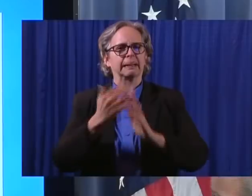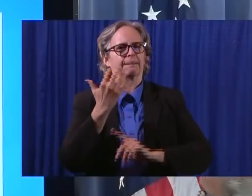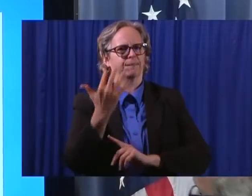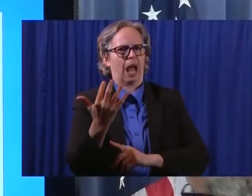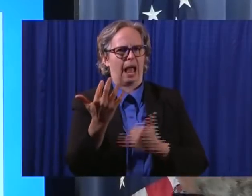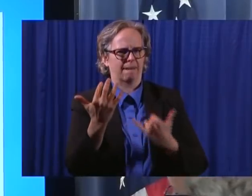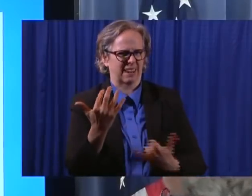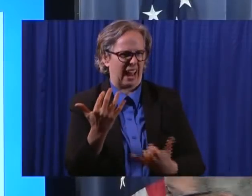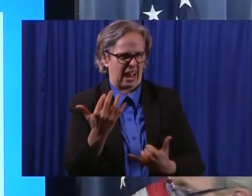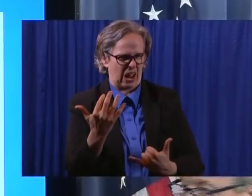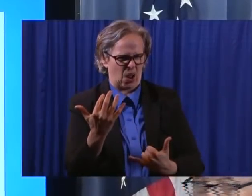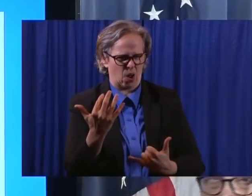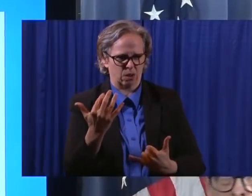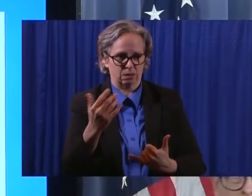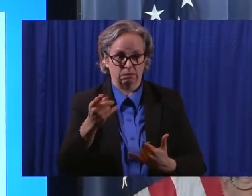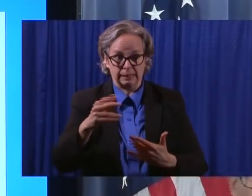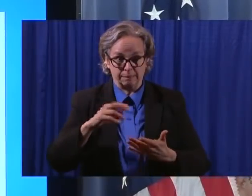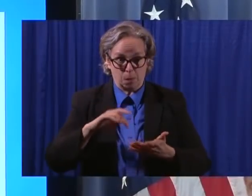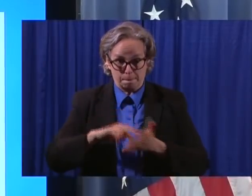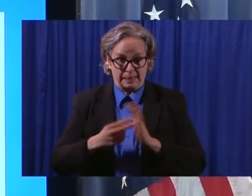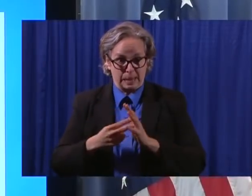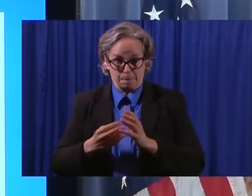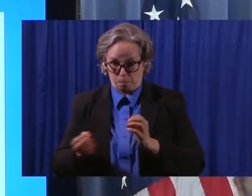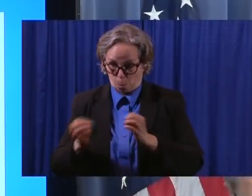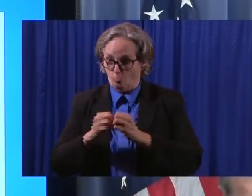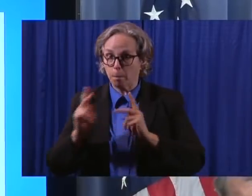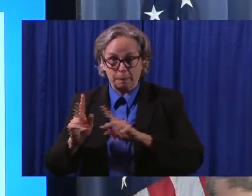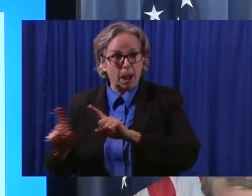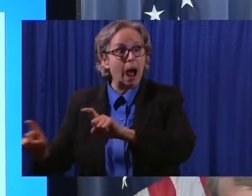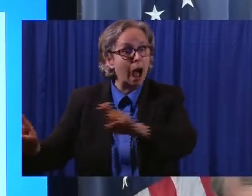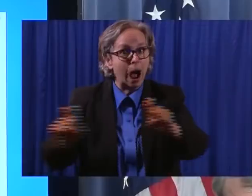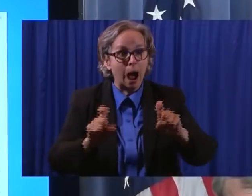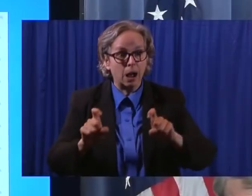significantly increased testing, the positivity is holding there